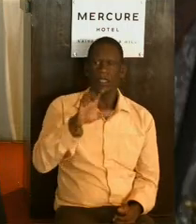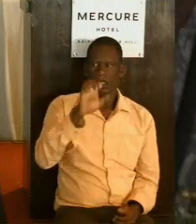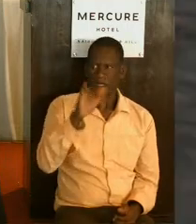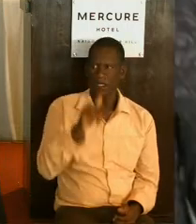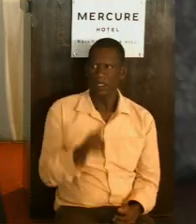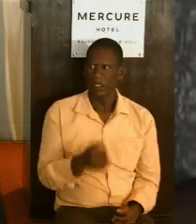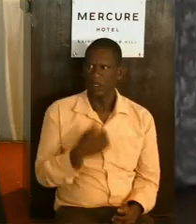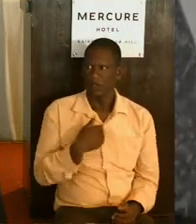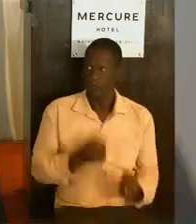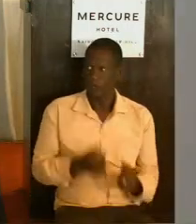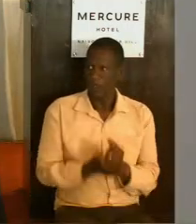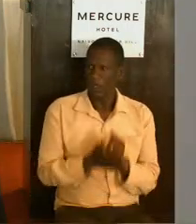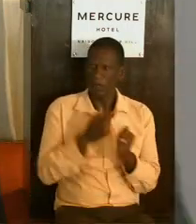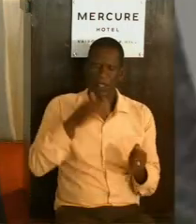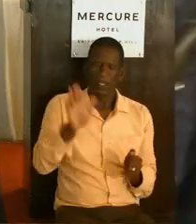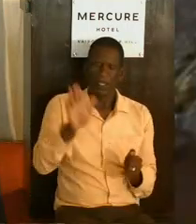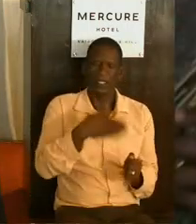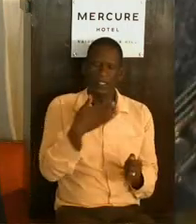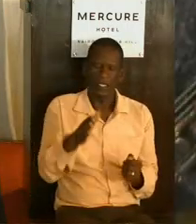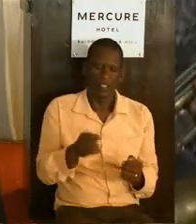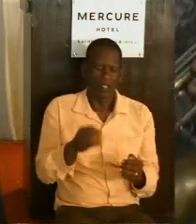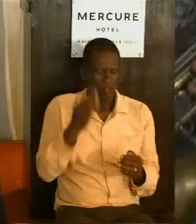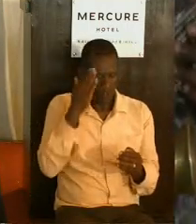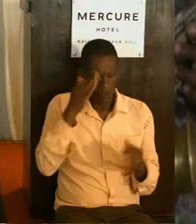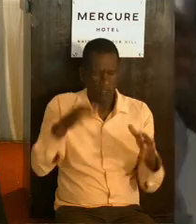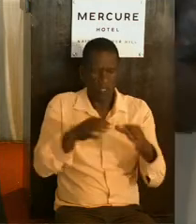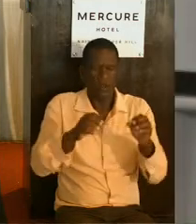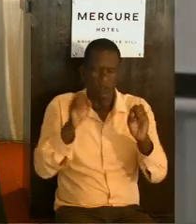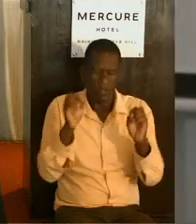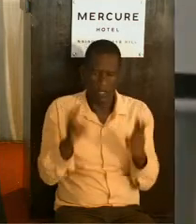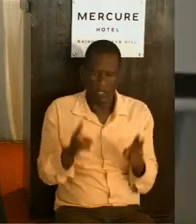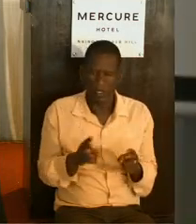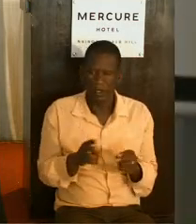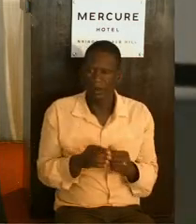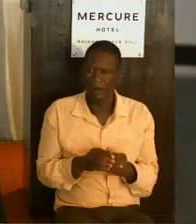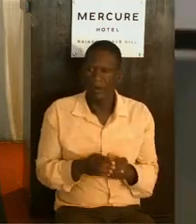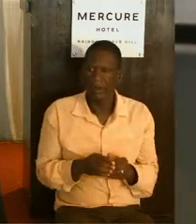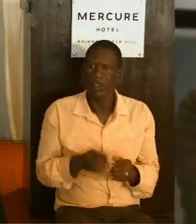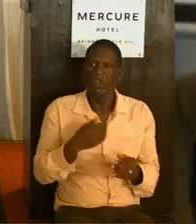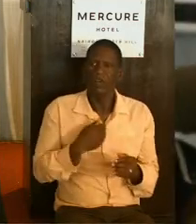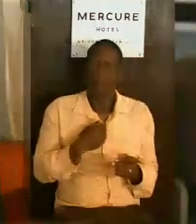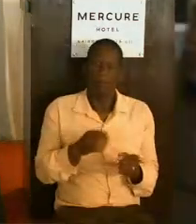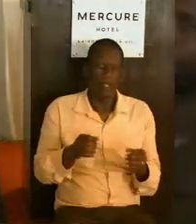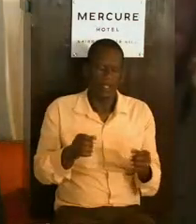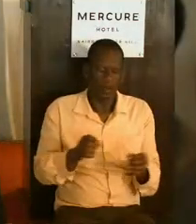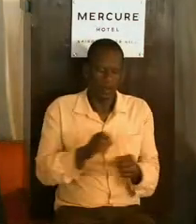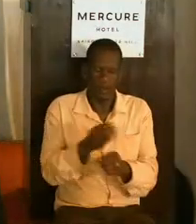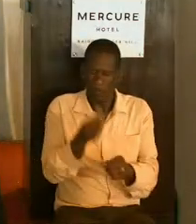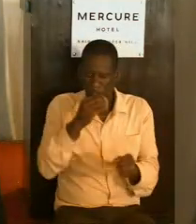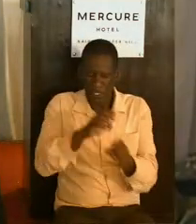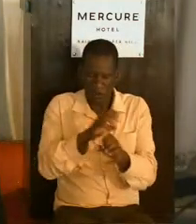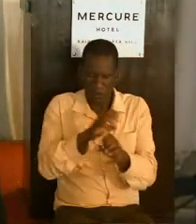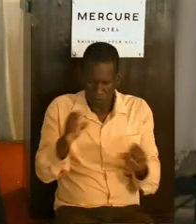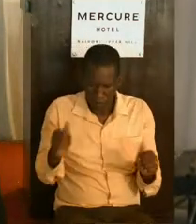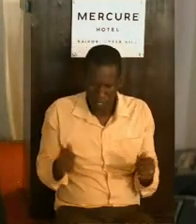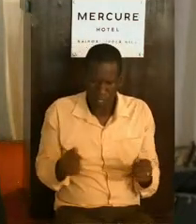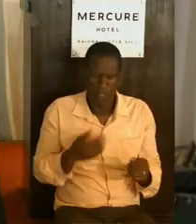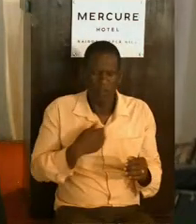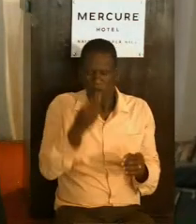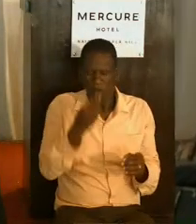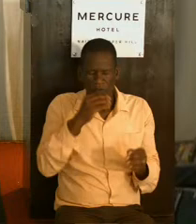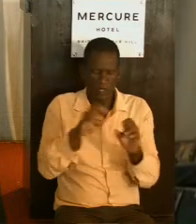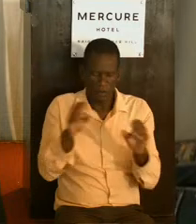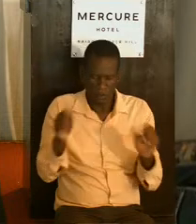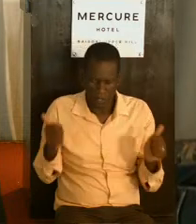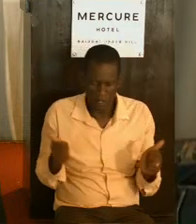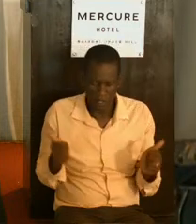you have to help me sing it you know the words yeah you've been well fed you have been well